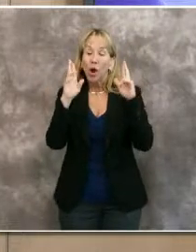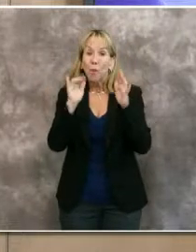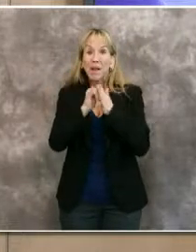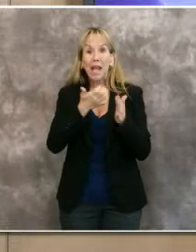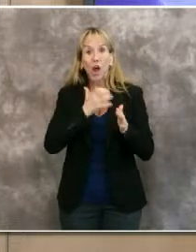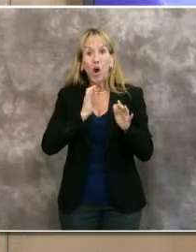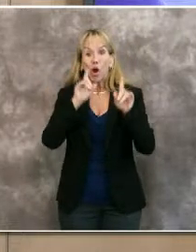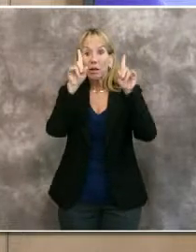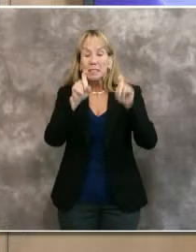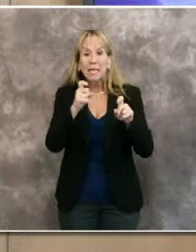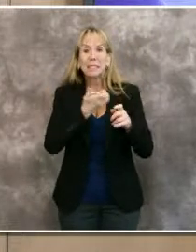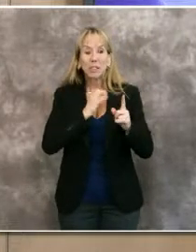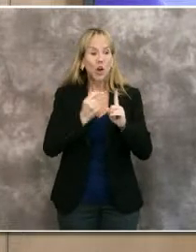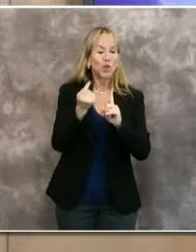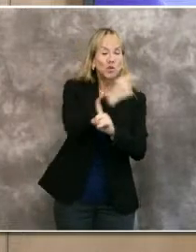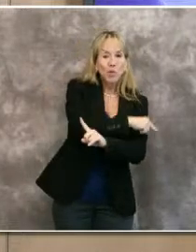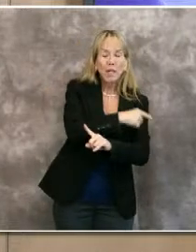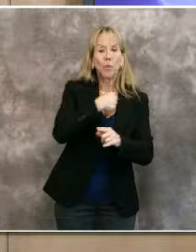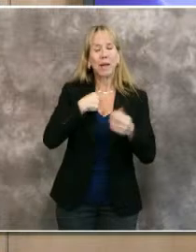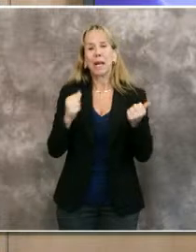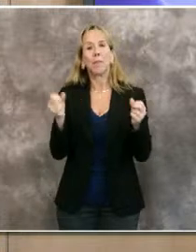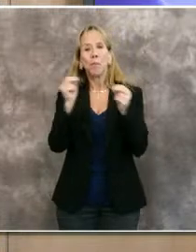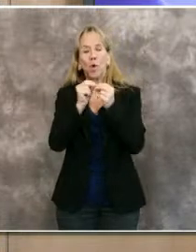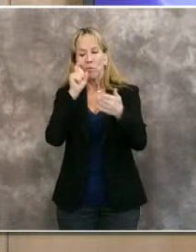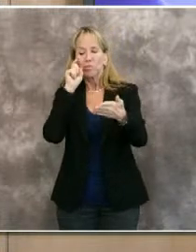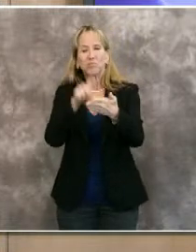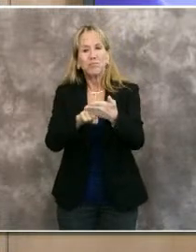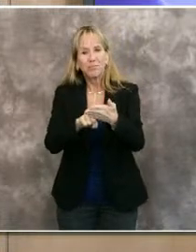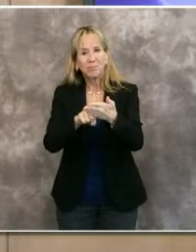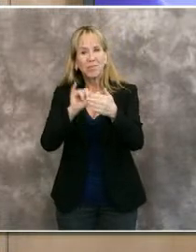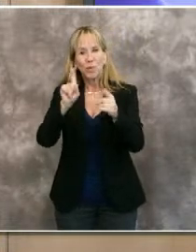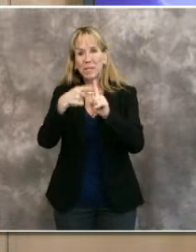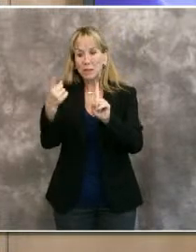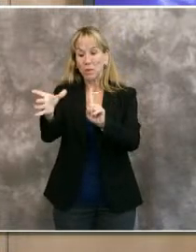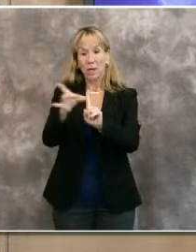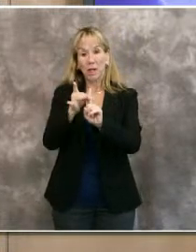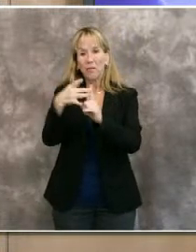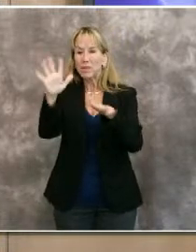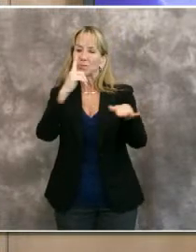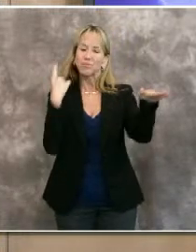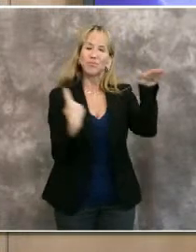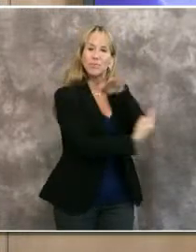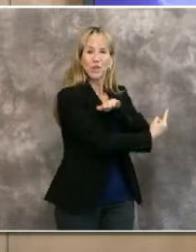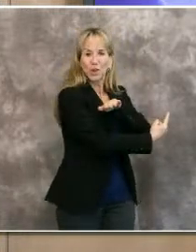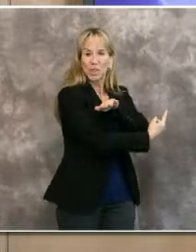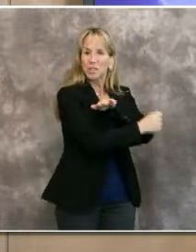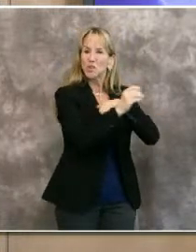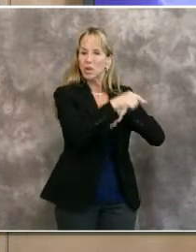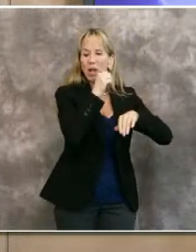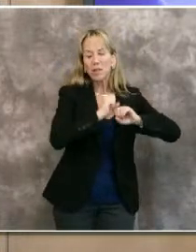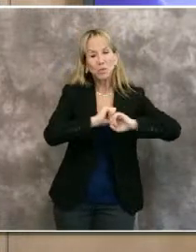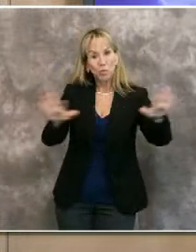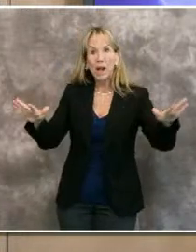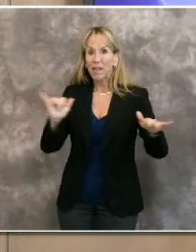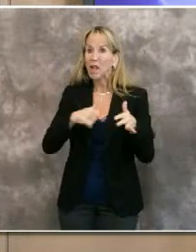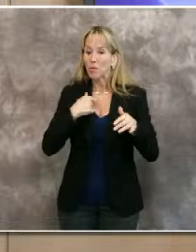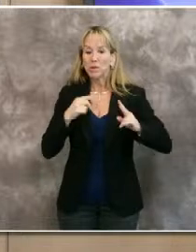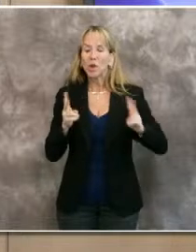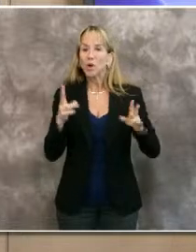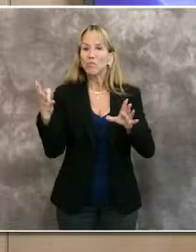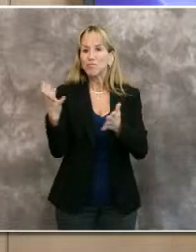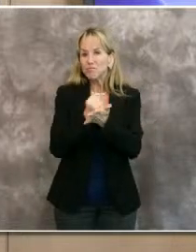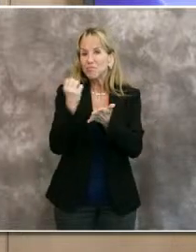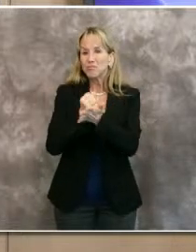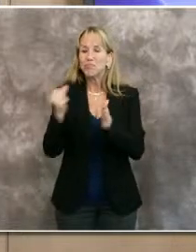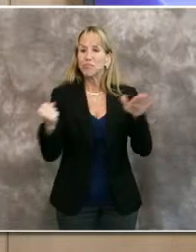more rapidly identify positive cases and isolate them and contact trace their close contacts to determine if they might be positive